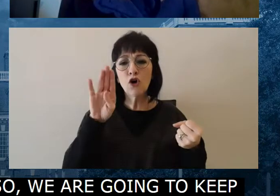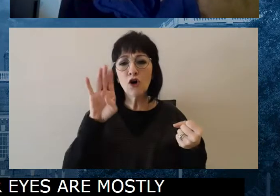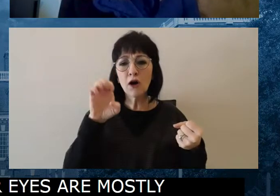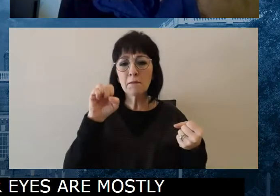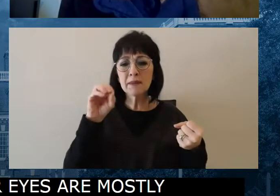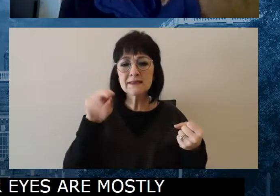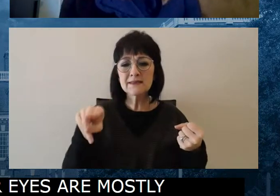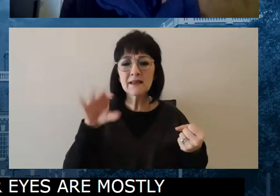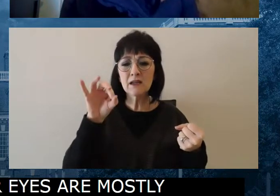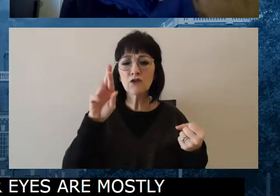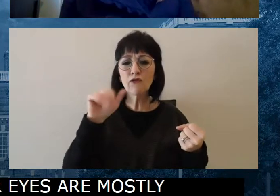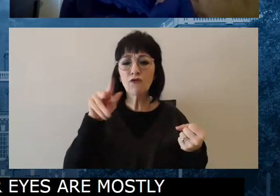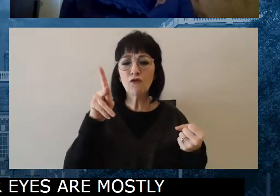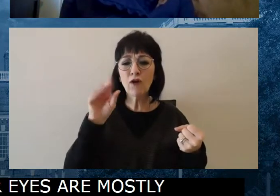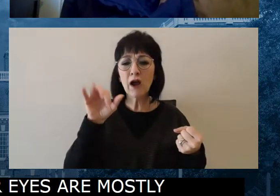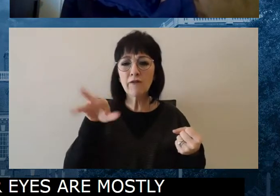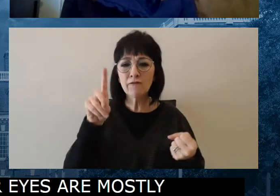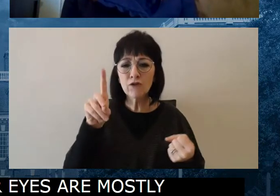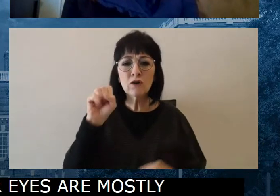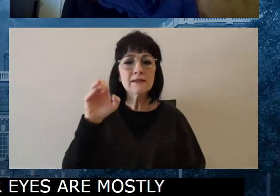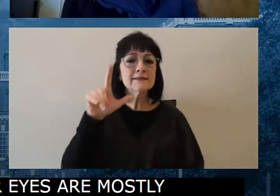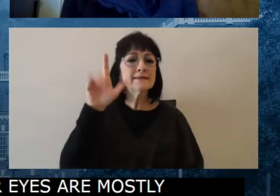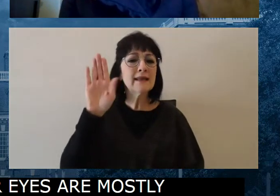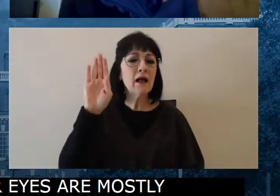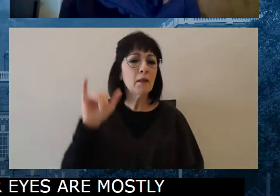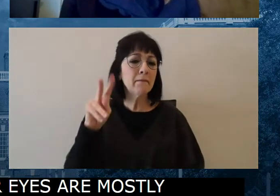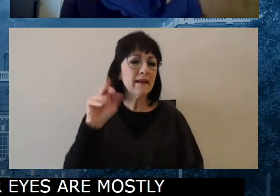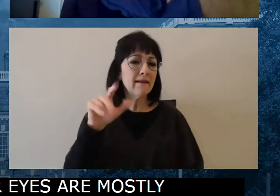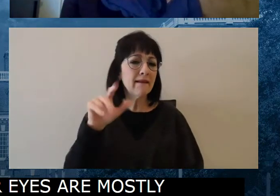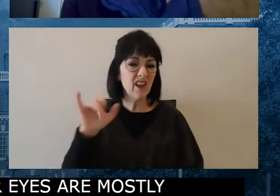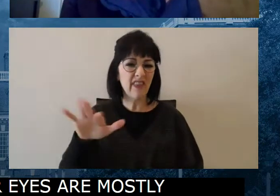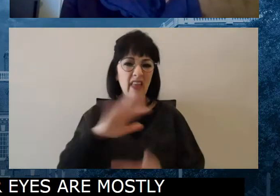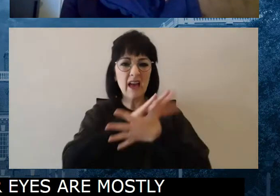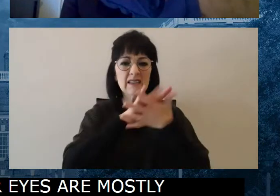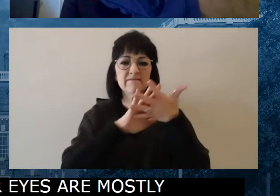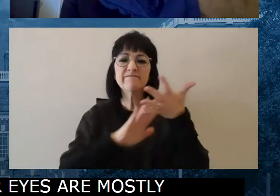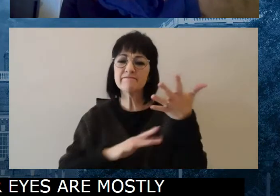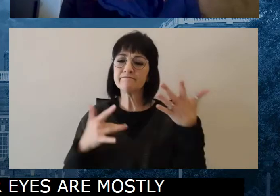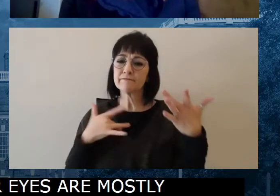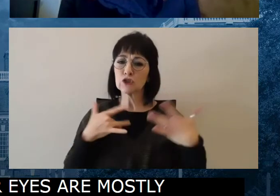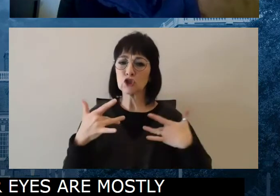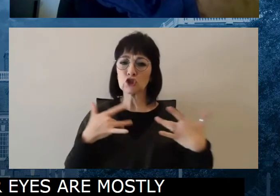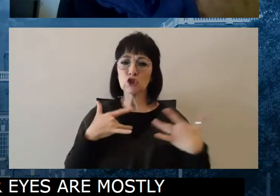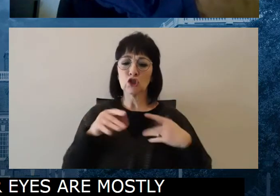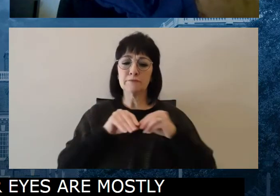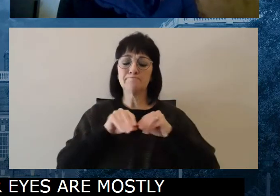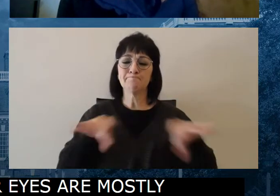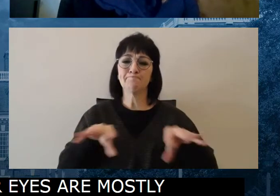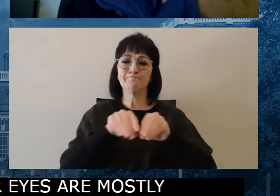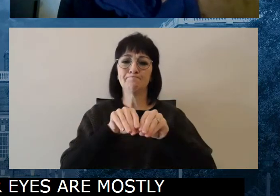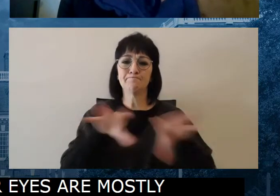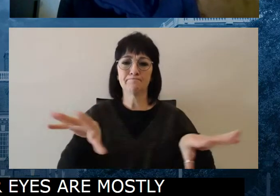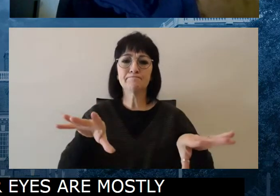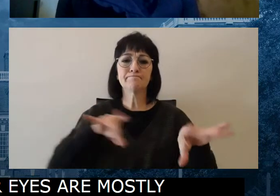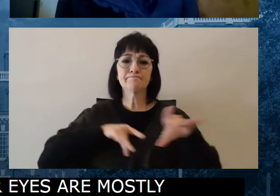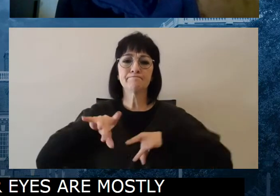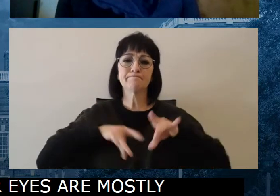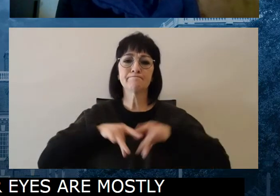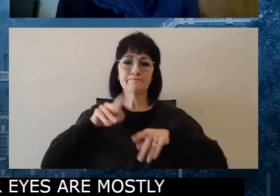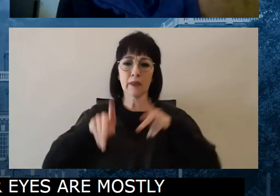of Delaware area. All right, so let's shift gears a little bit and talk about where we